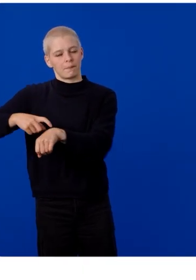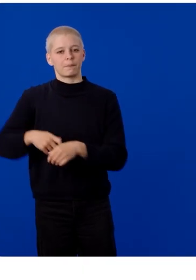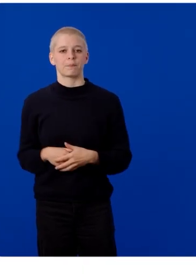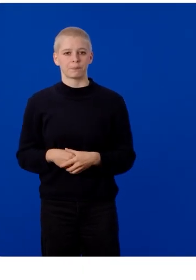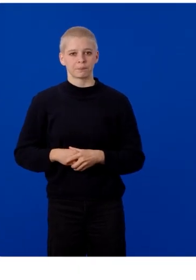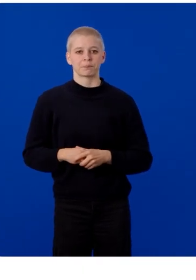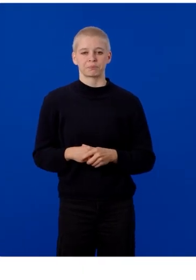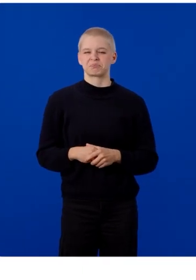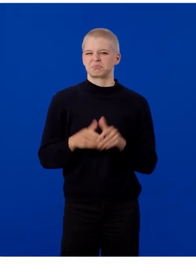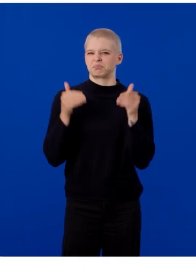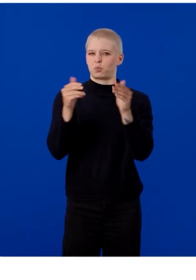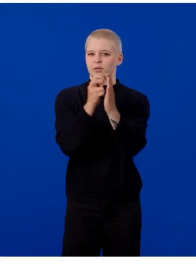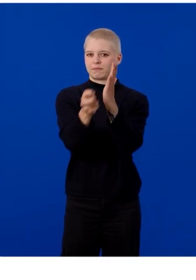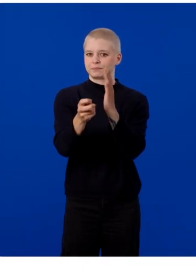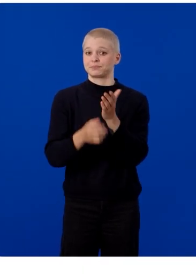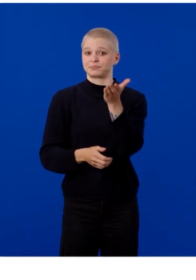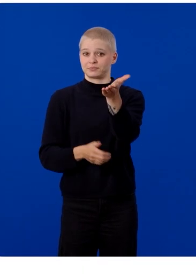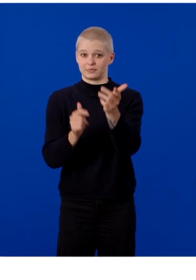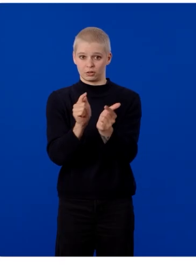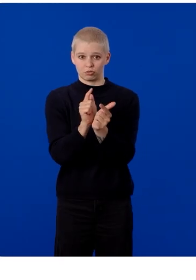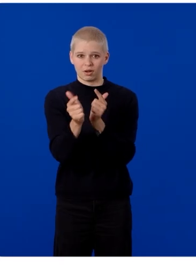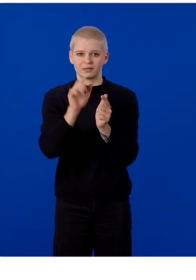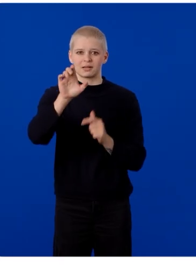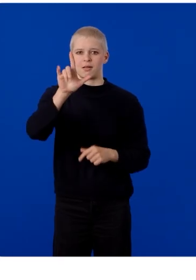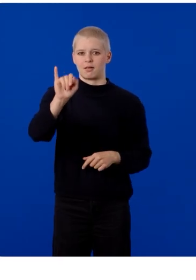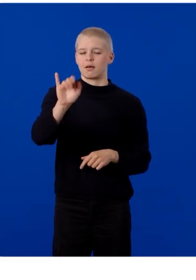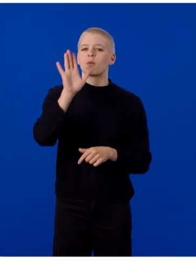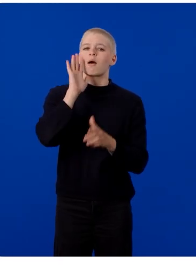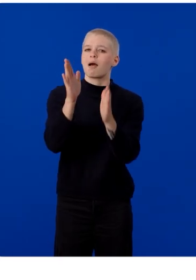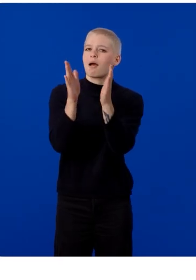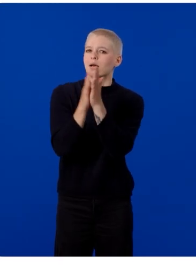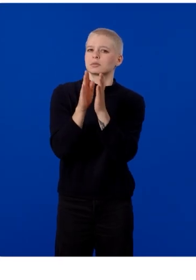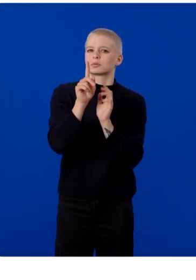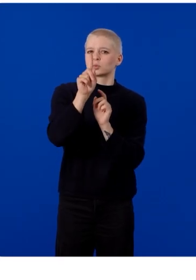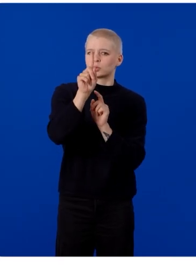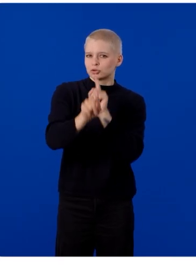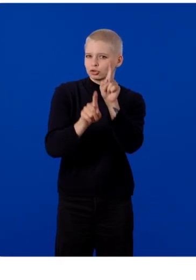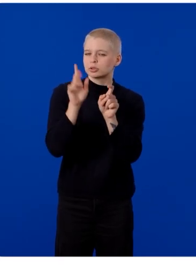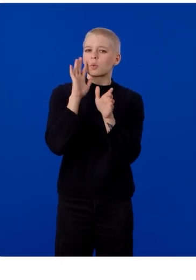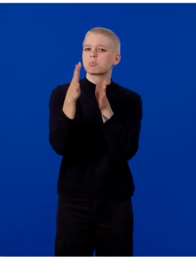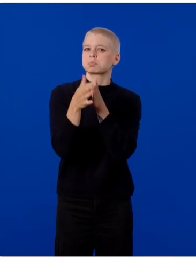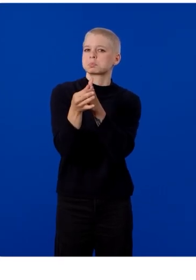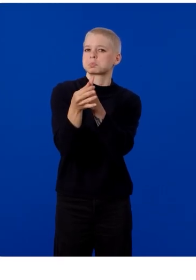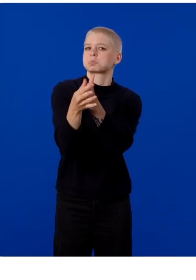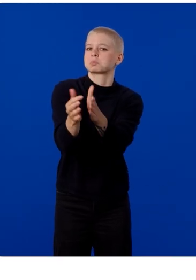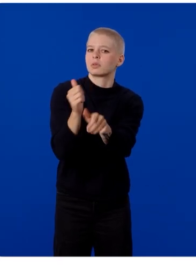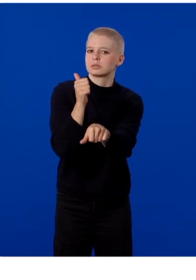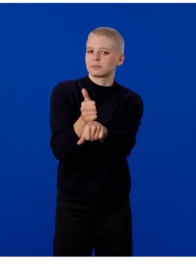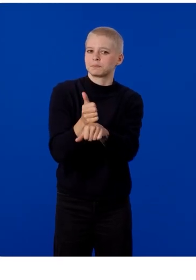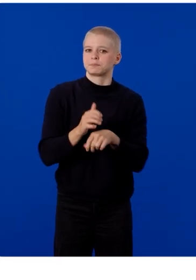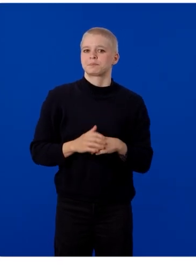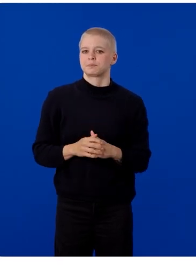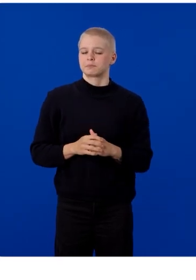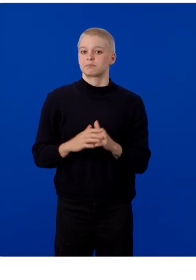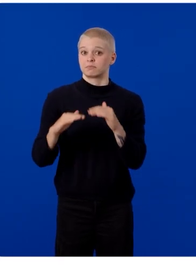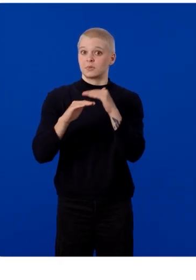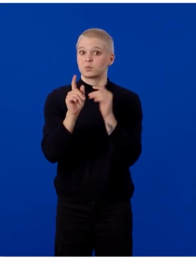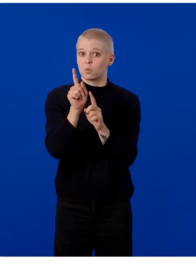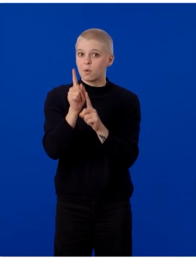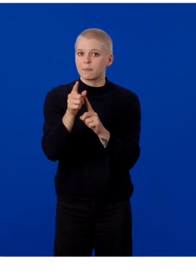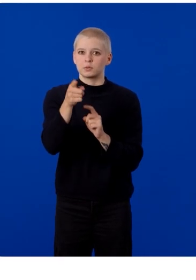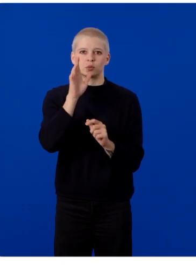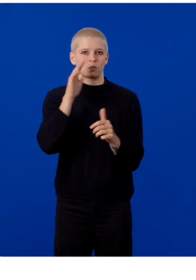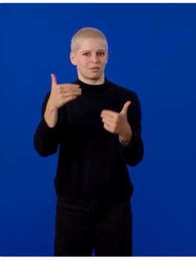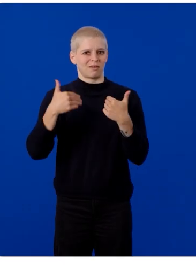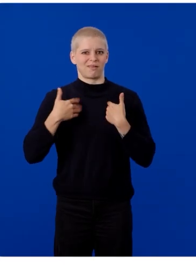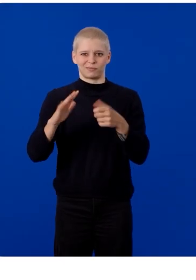it. This interactive CLI will ask you some questions and walk you through the setup. In just under a minute, you will